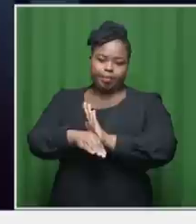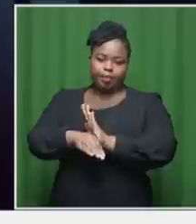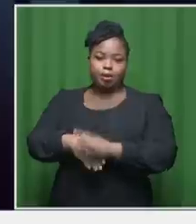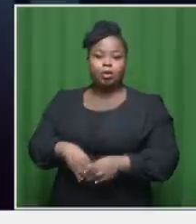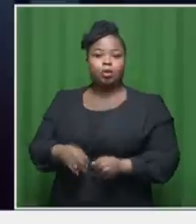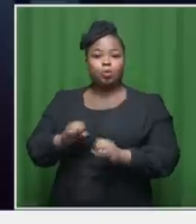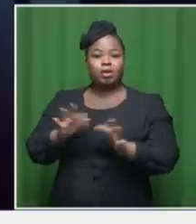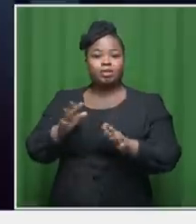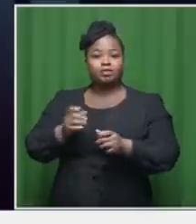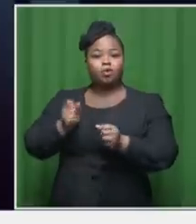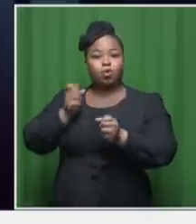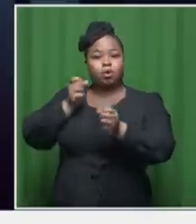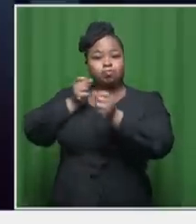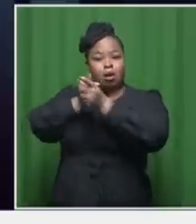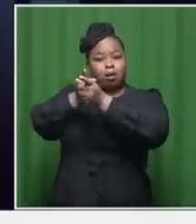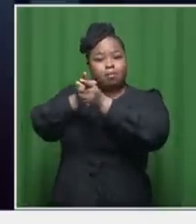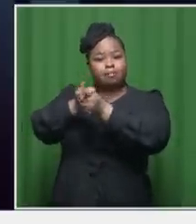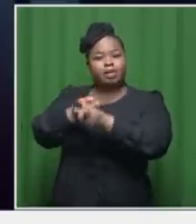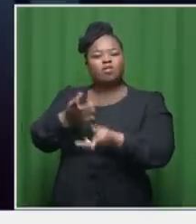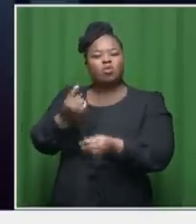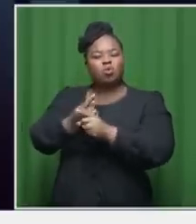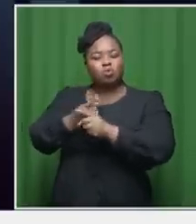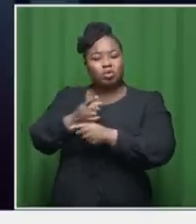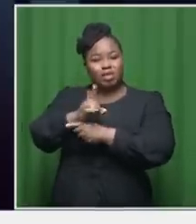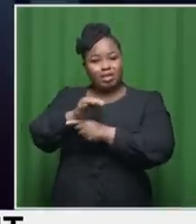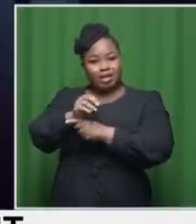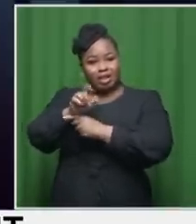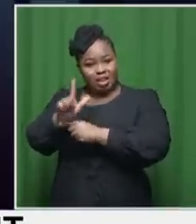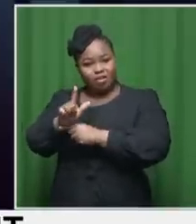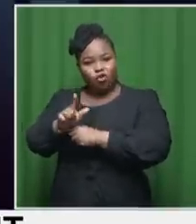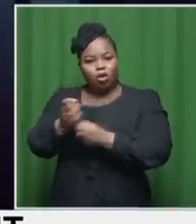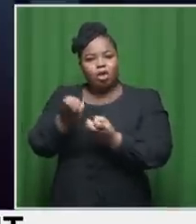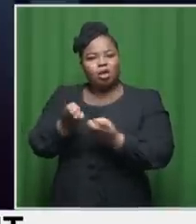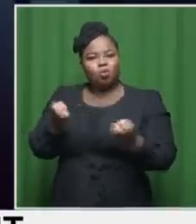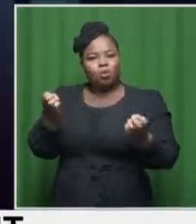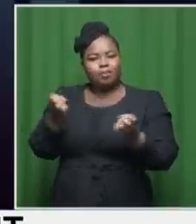missile business, the Denel Dynamics division that you talk about.